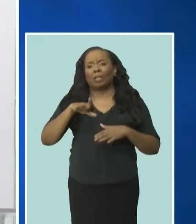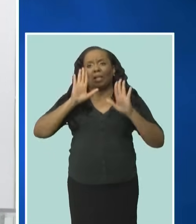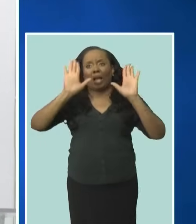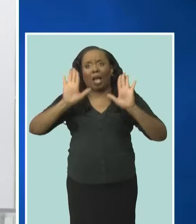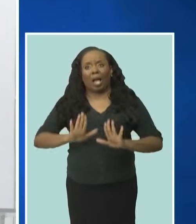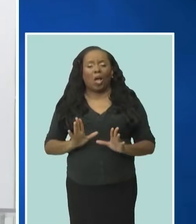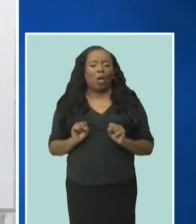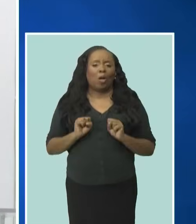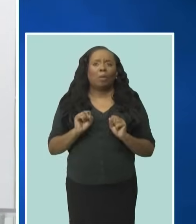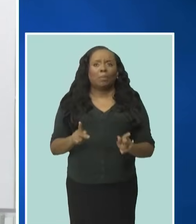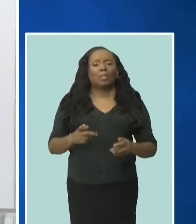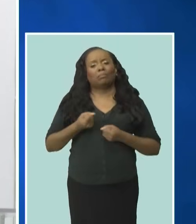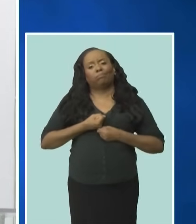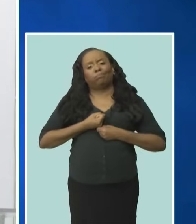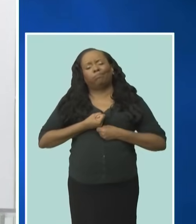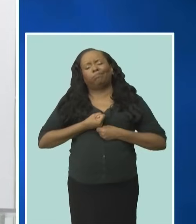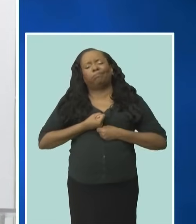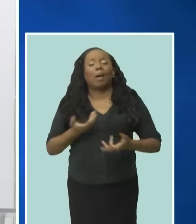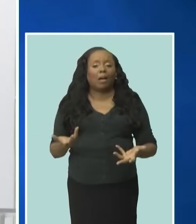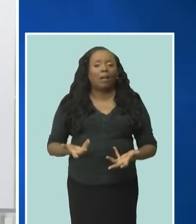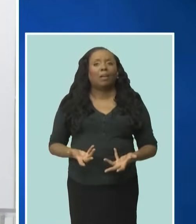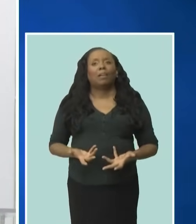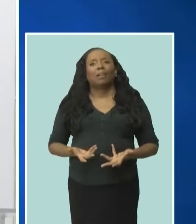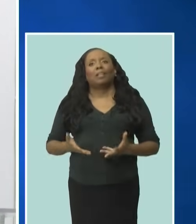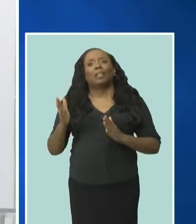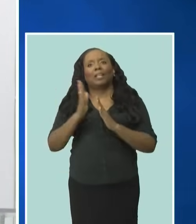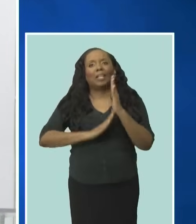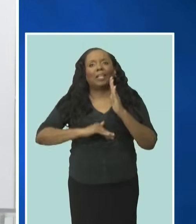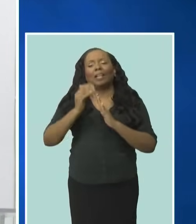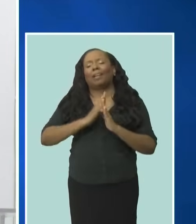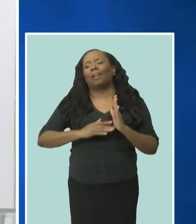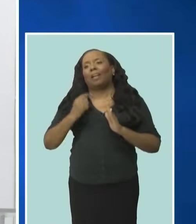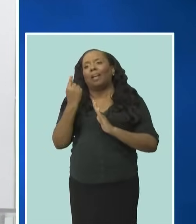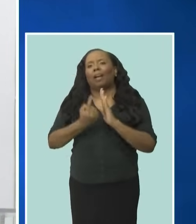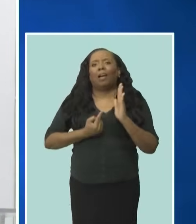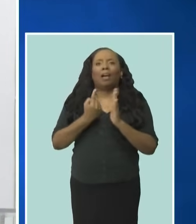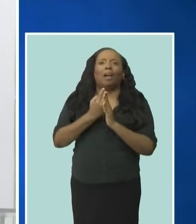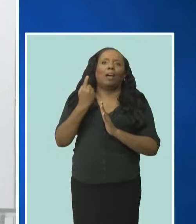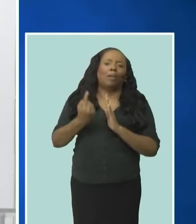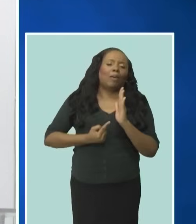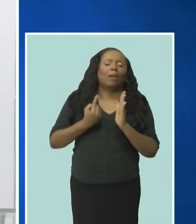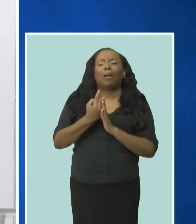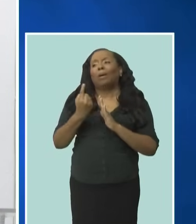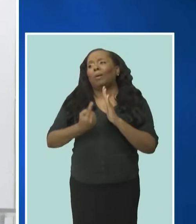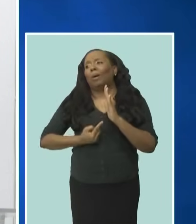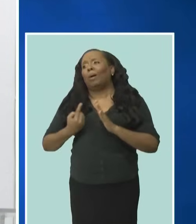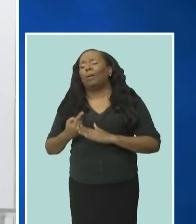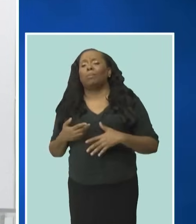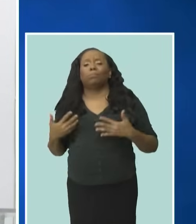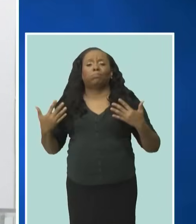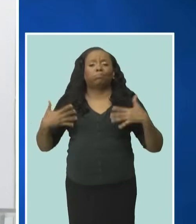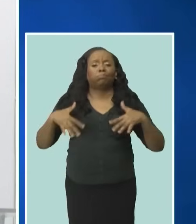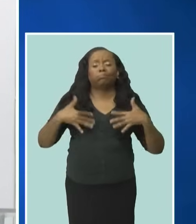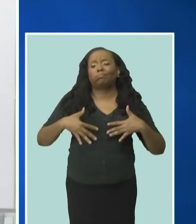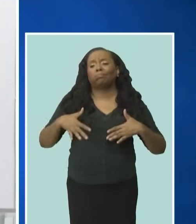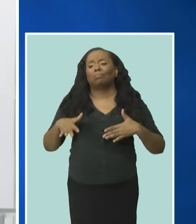to express myself on these walls where I spend so many hours exploring and sharing my time with